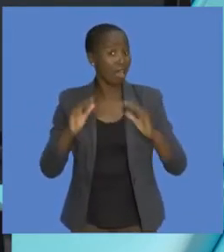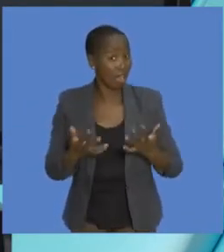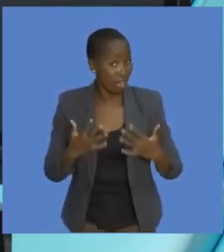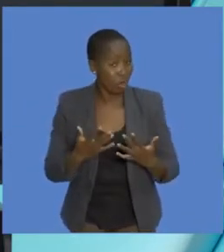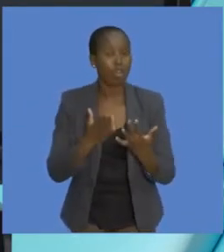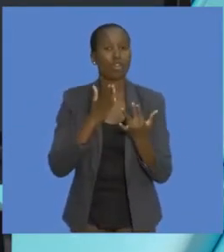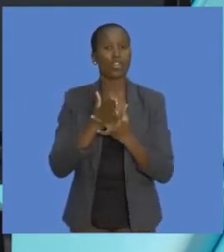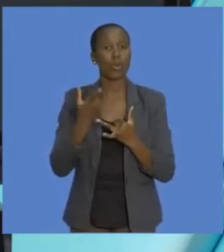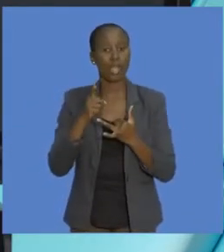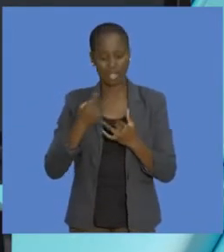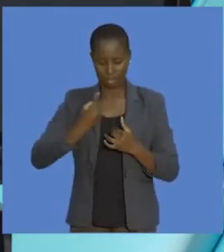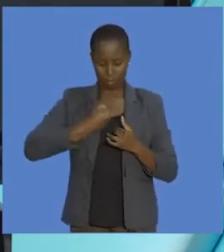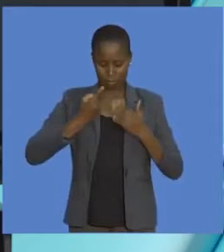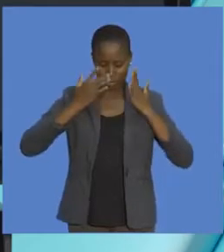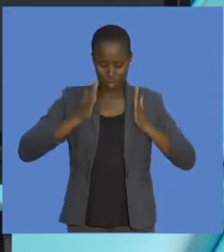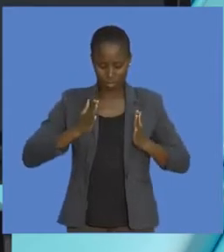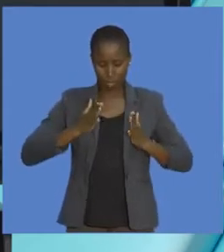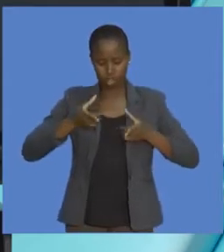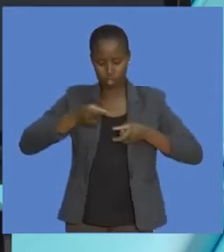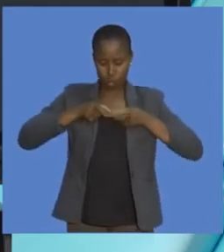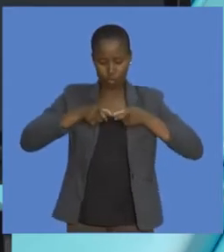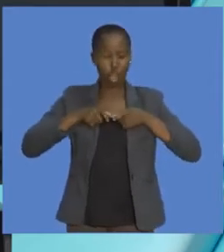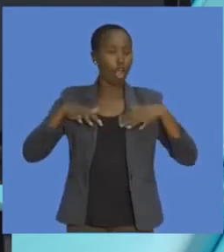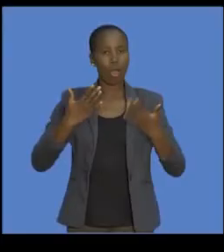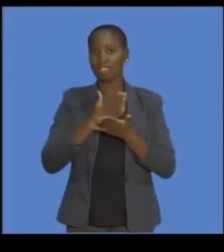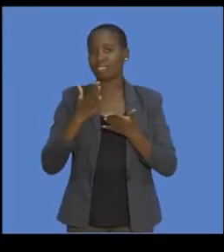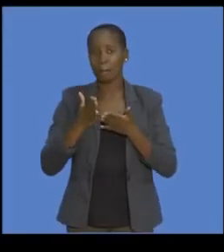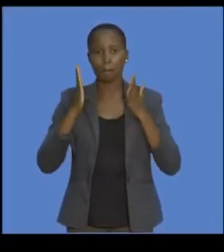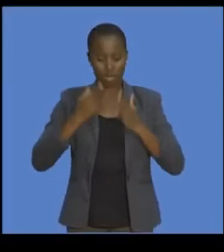voluntary as well as through an involuntary response.